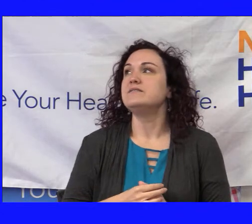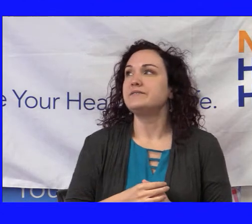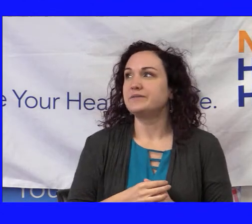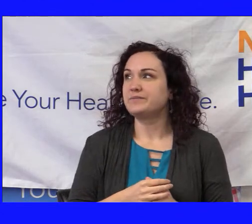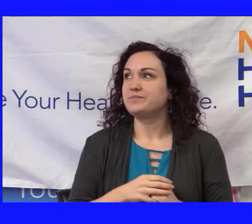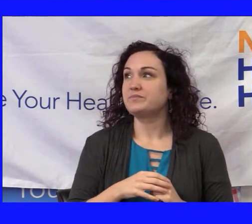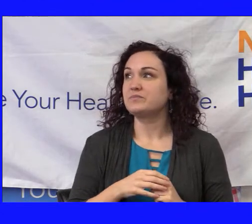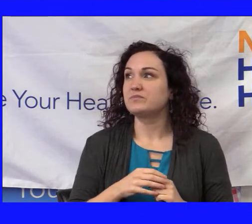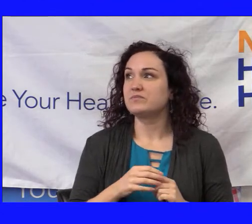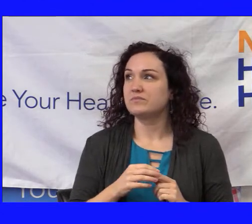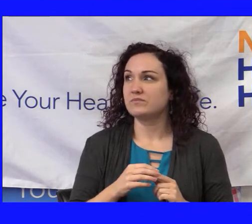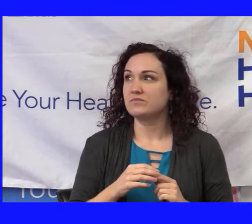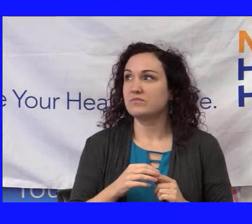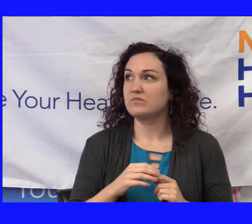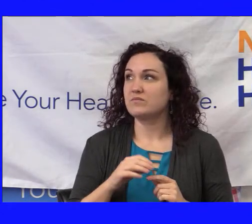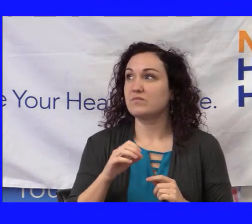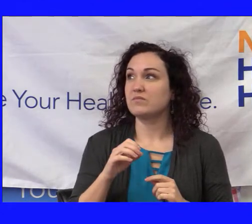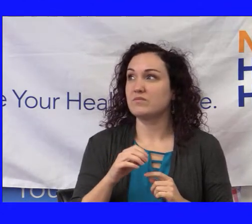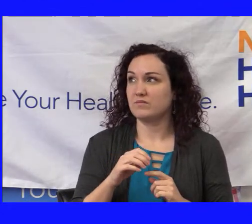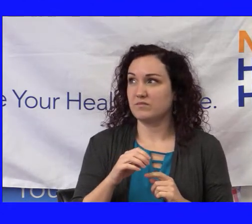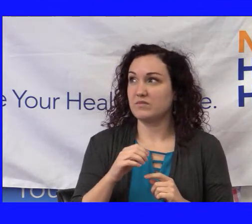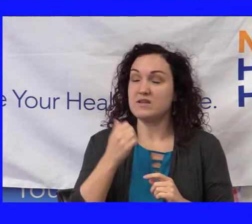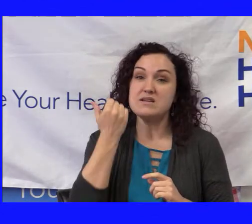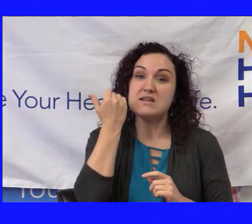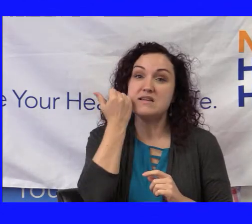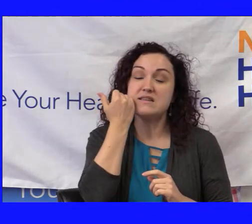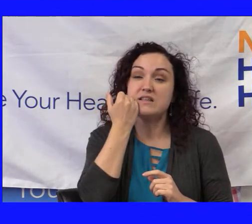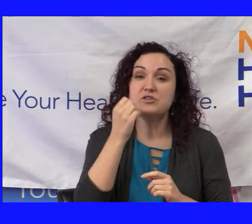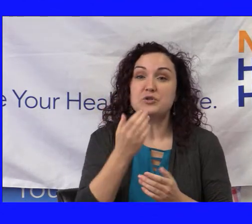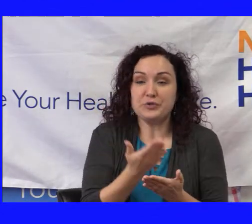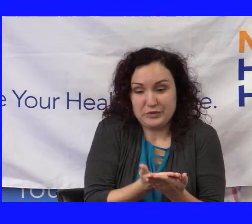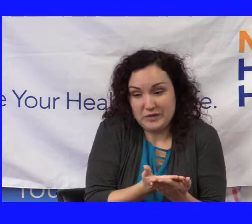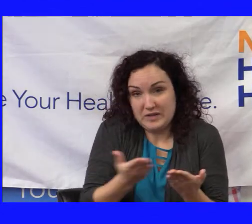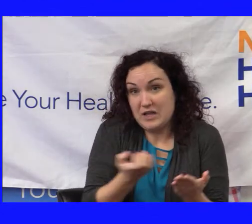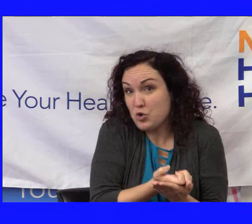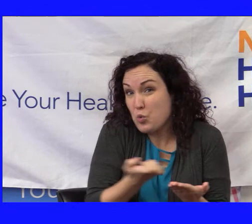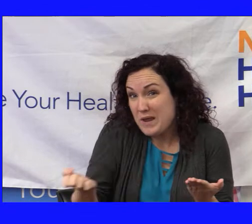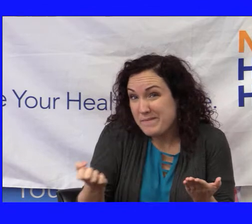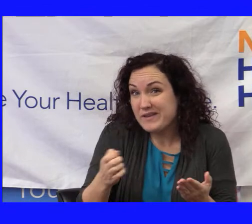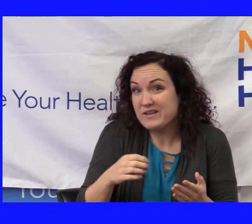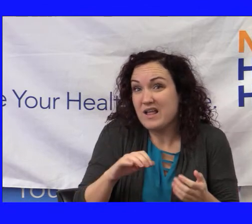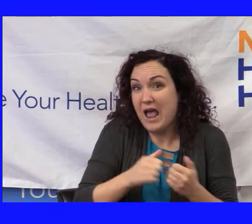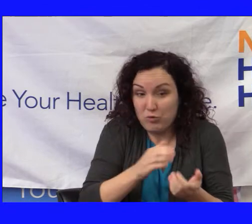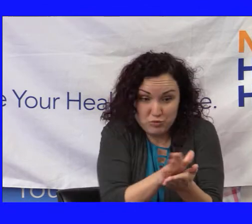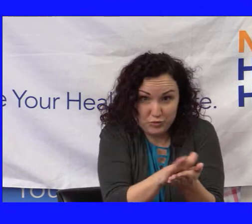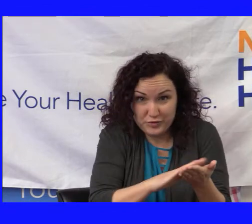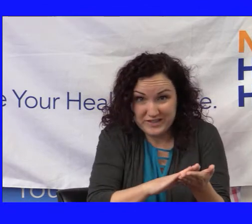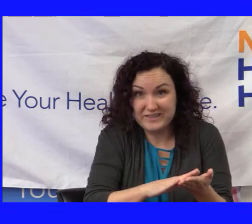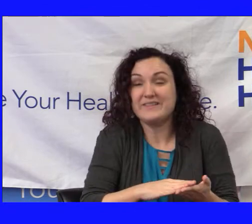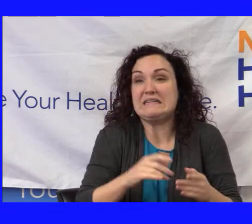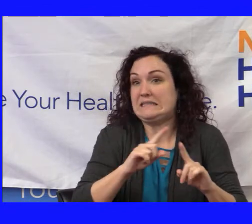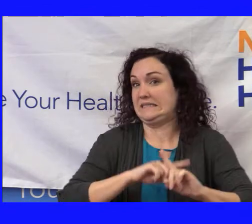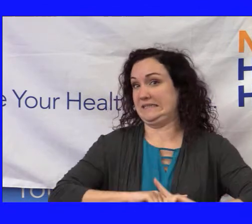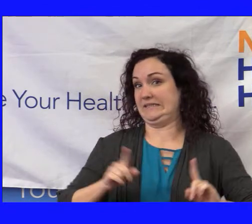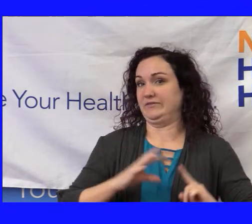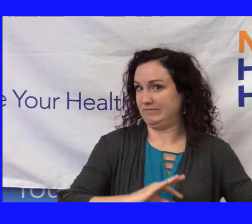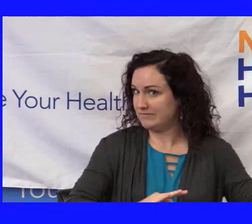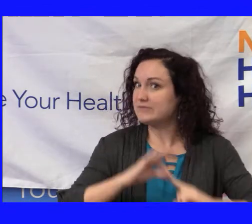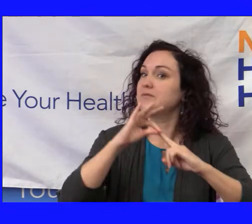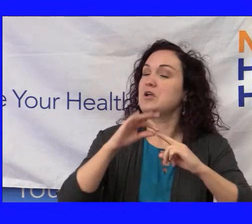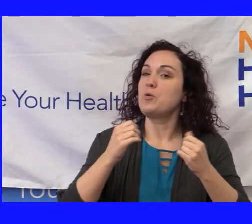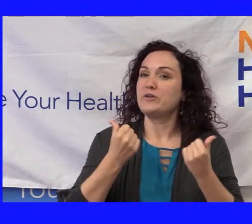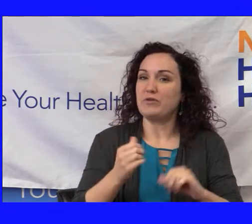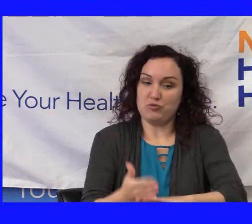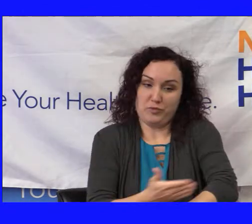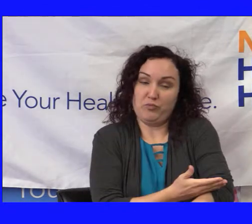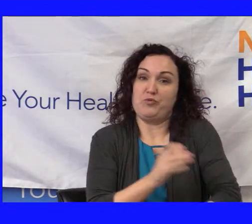clear that sterilization of dental instruments should be centralized, and we've been working very hard to do that throughout the facilities.